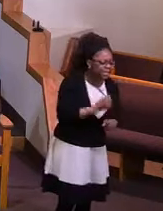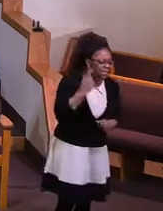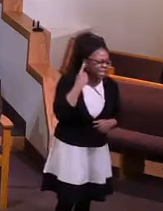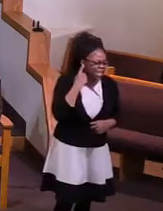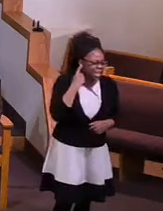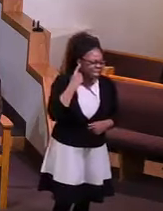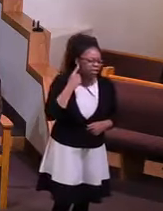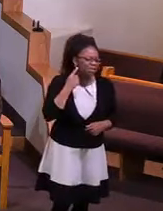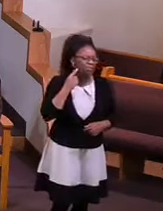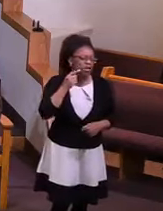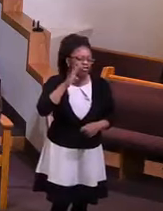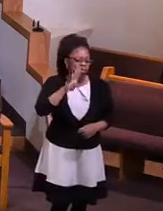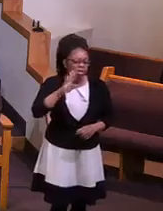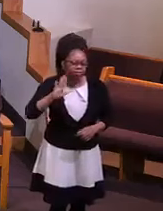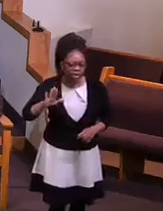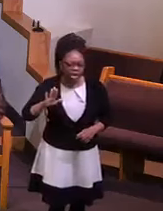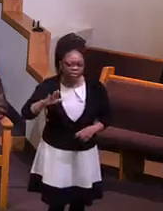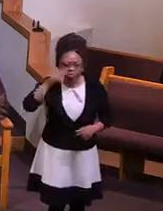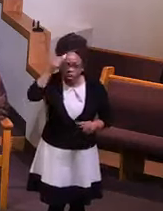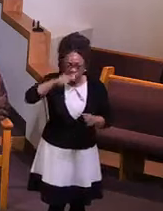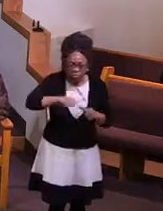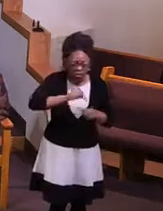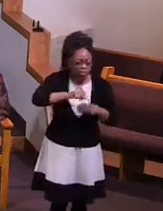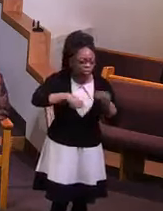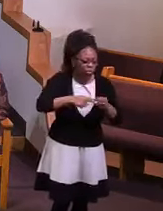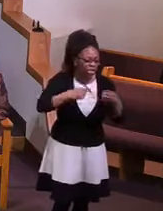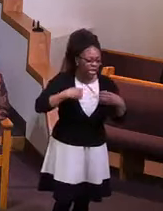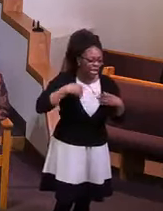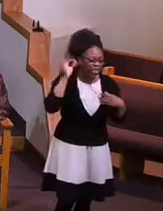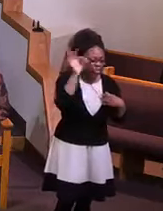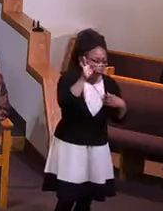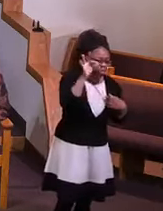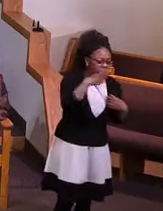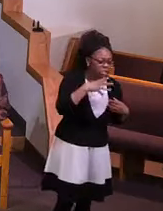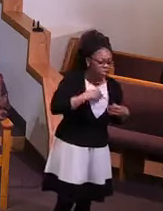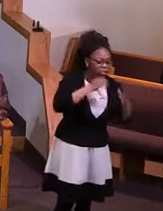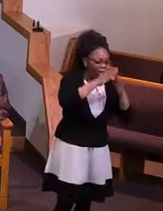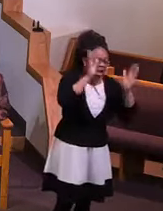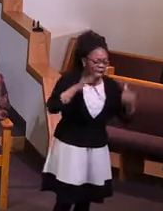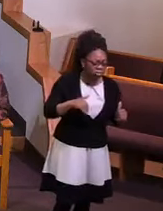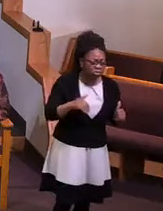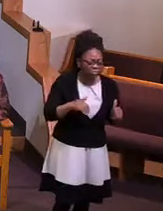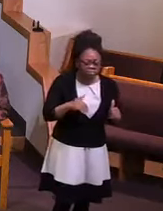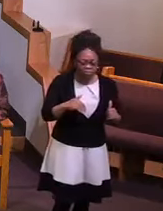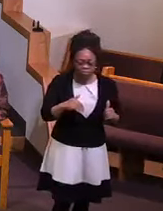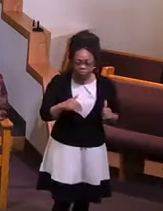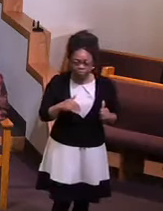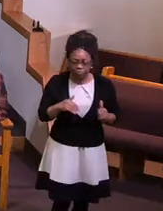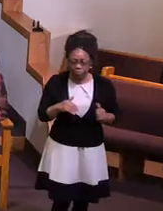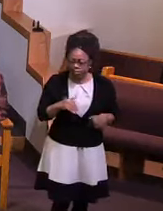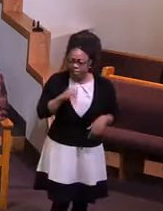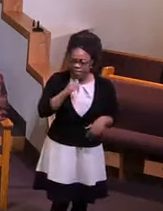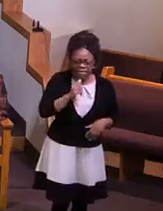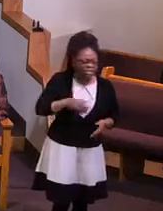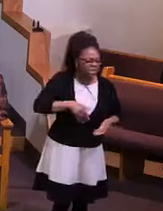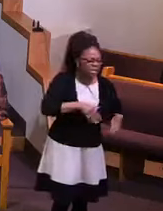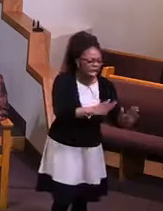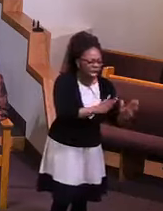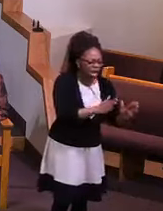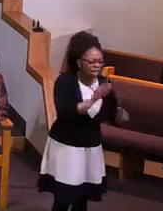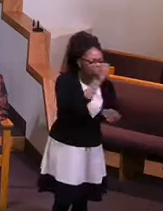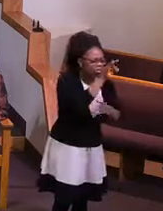all remember that when he had those trees at the White House for a photo op, and he didn't allow them to say